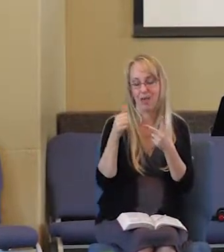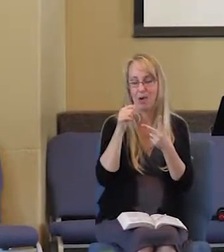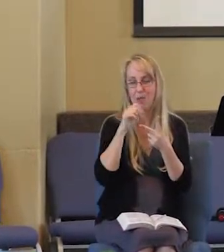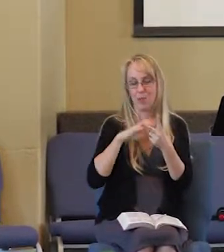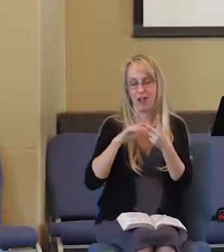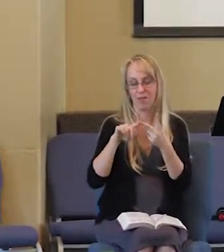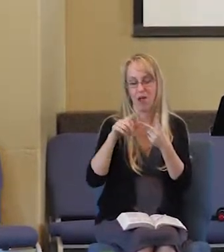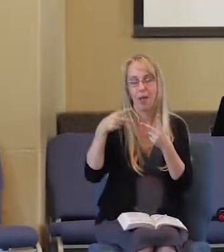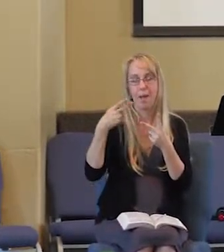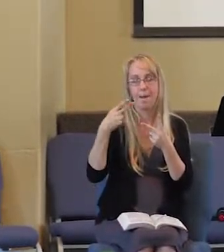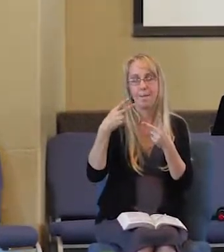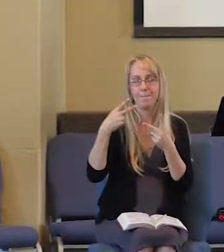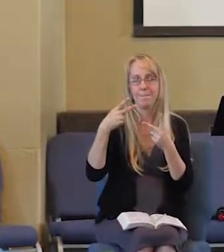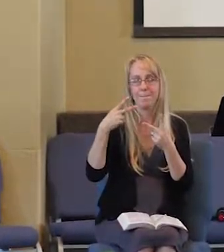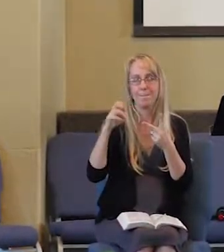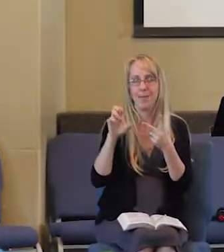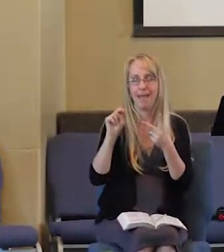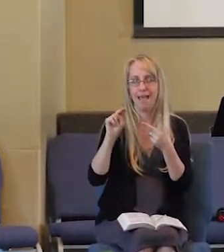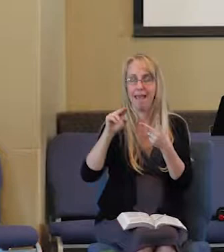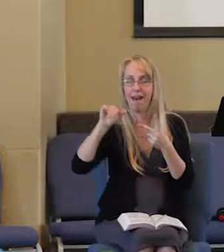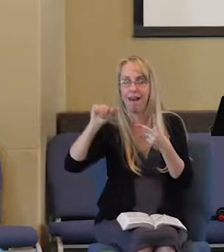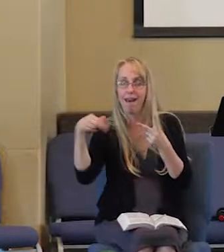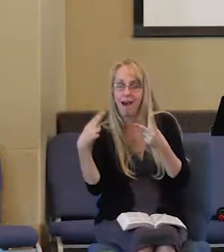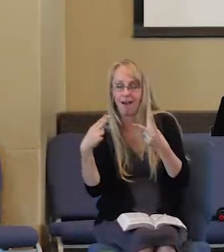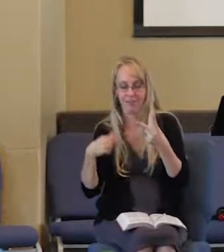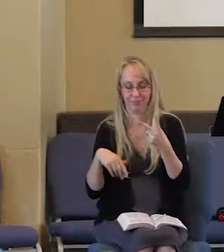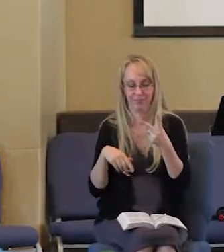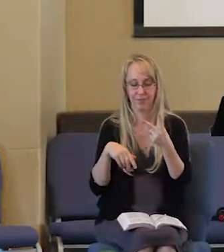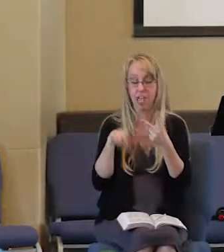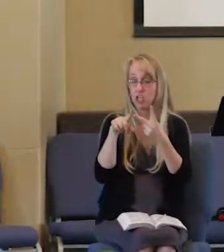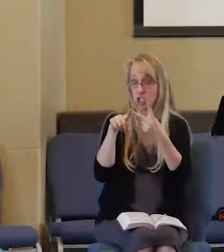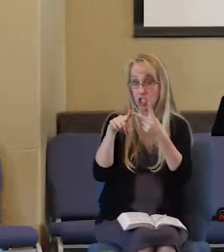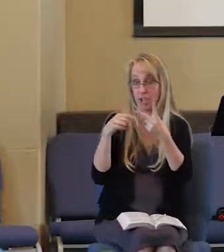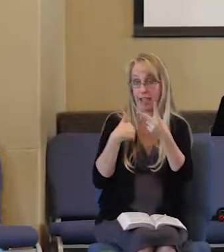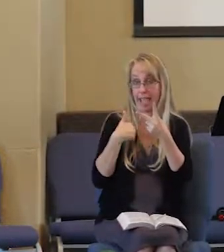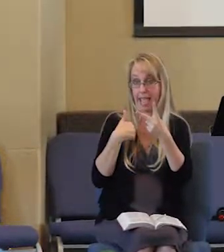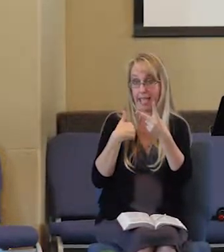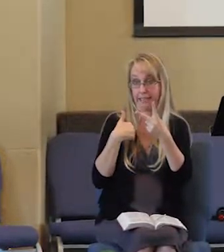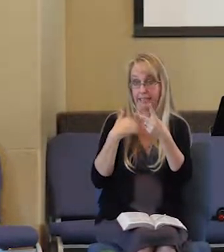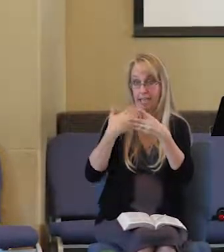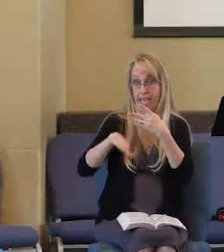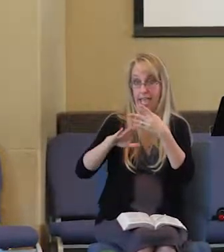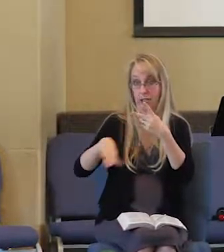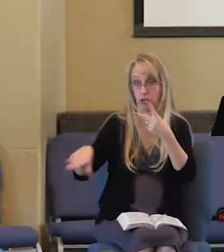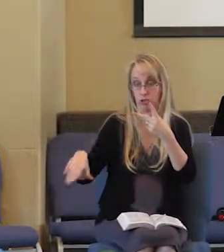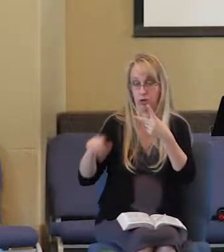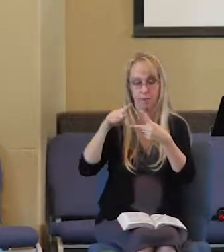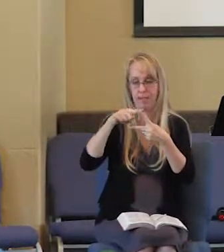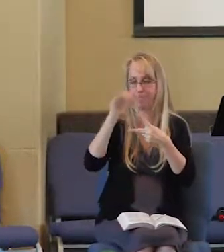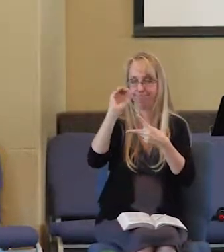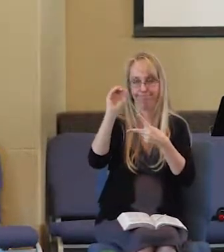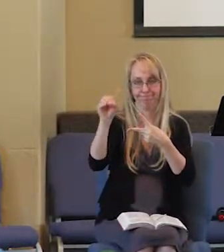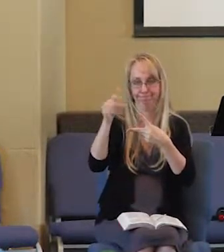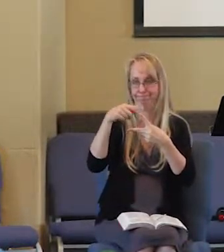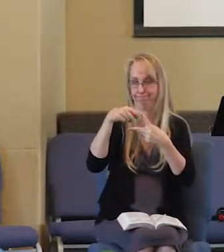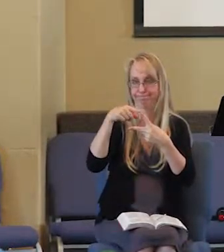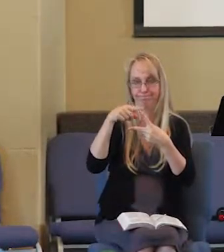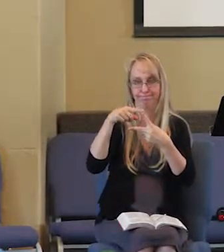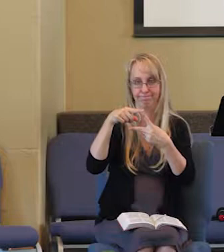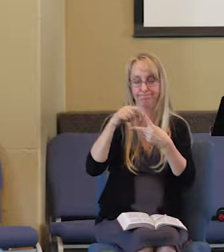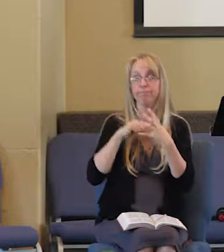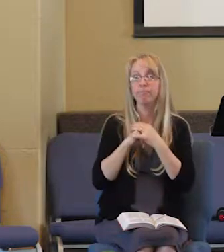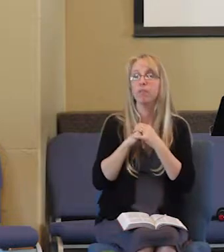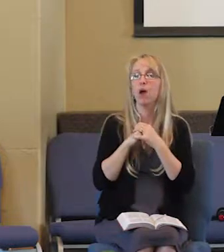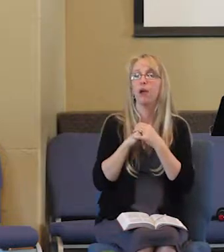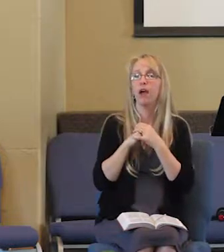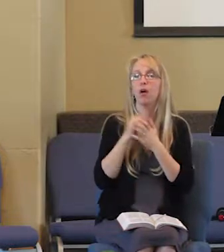Peninnah, or Peninnah. And Peninnah had children, but Hannah had no children. Now, we